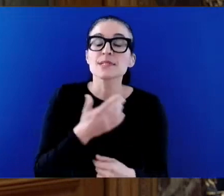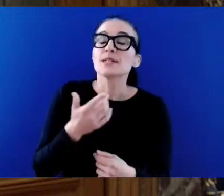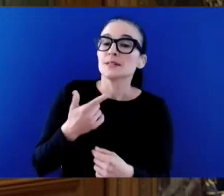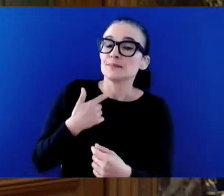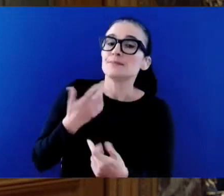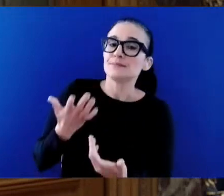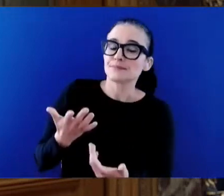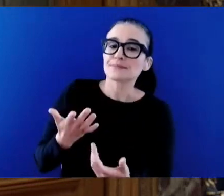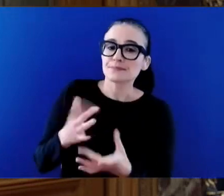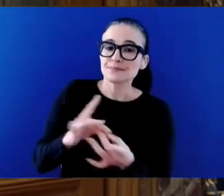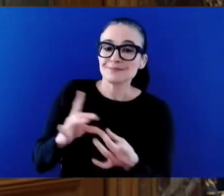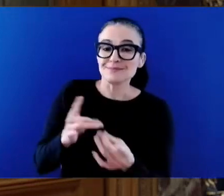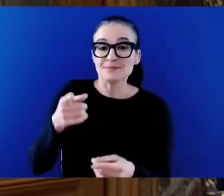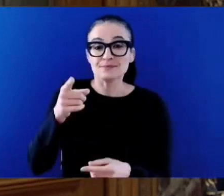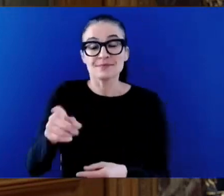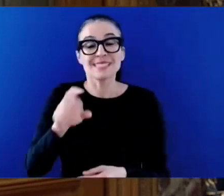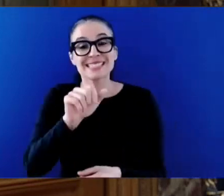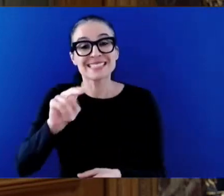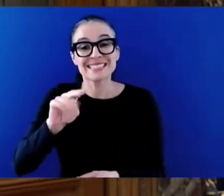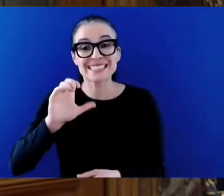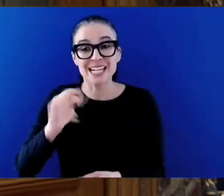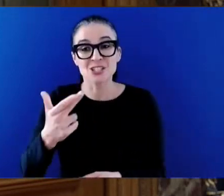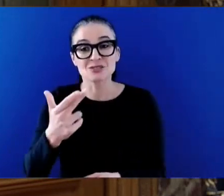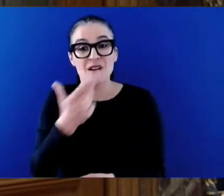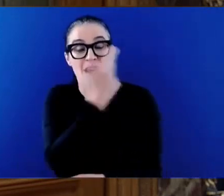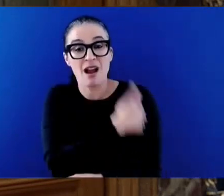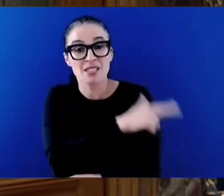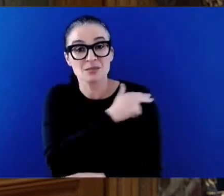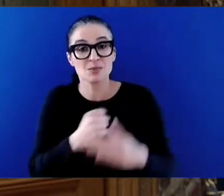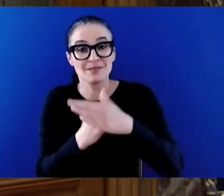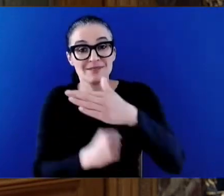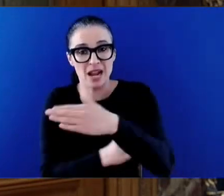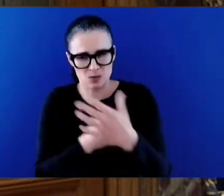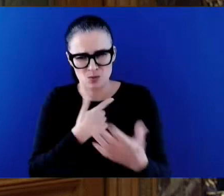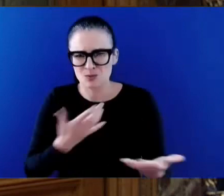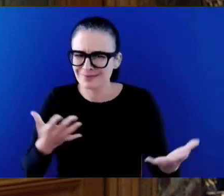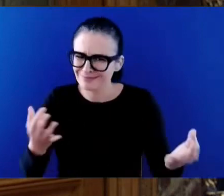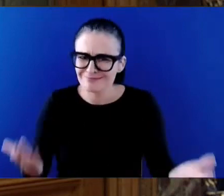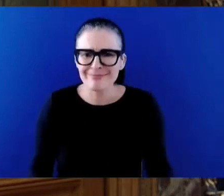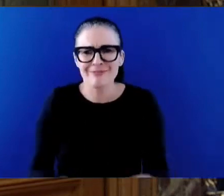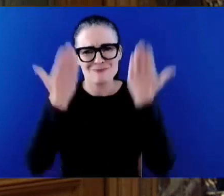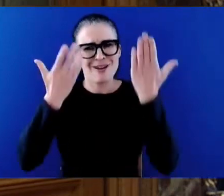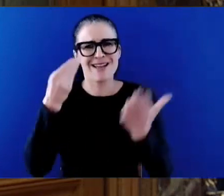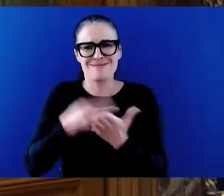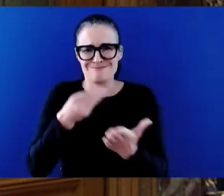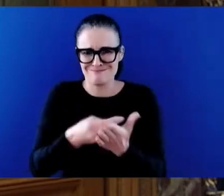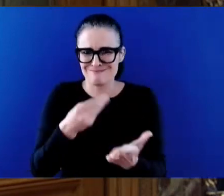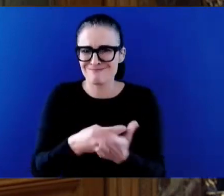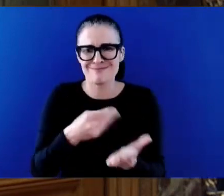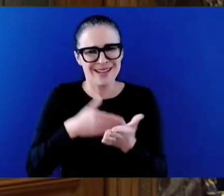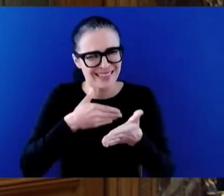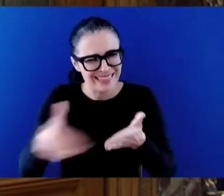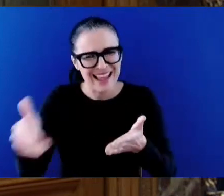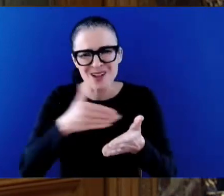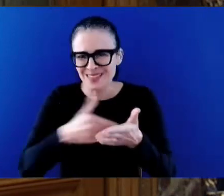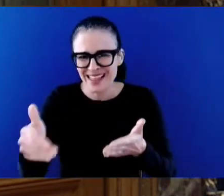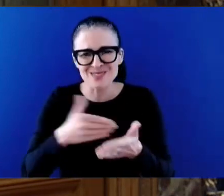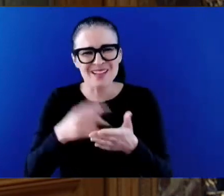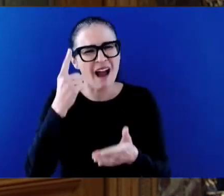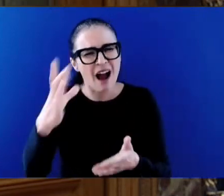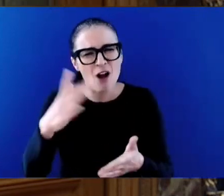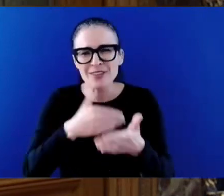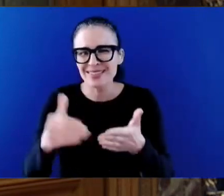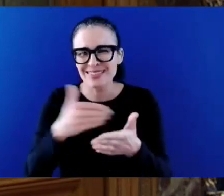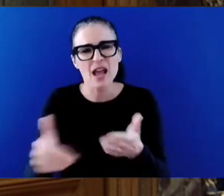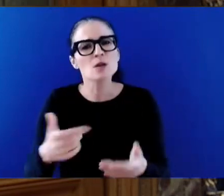hospital. We do our part to keep our hospital updated. It's the Ministry of and the Health Authority who failed to meet